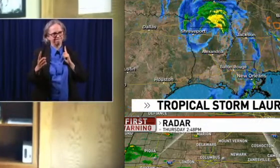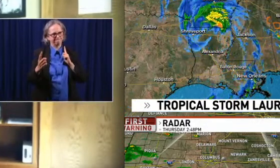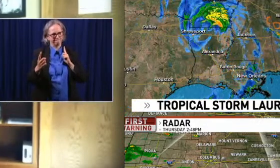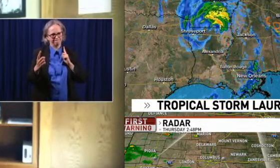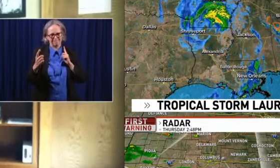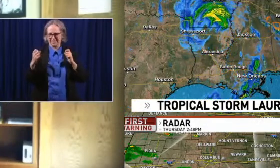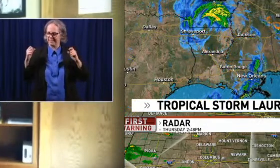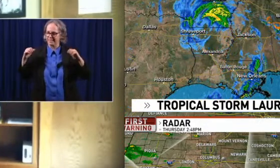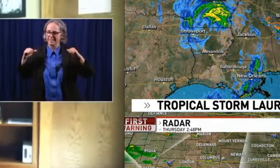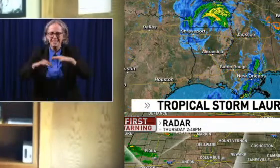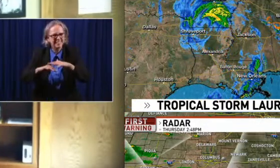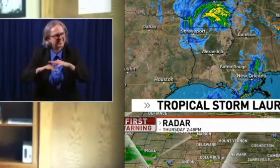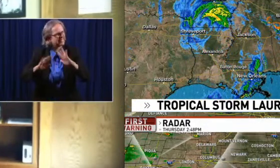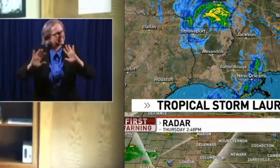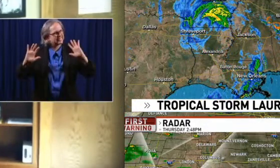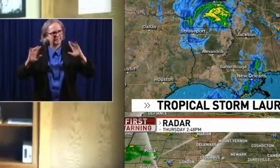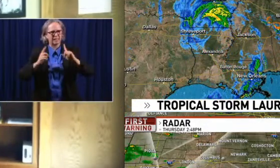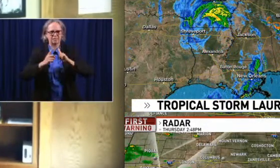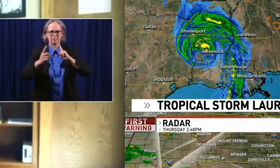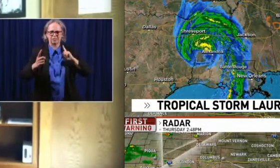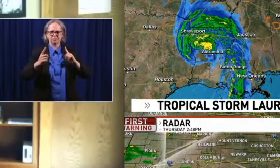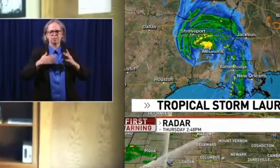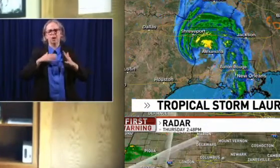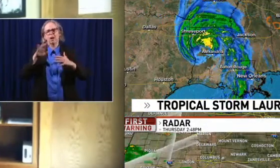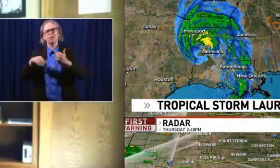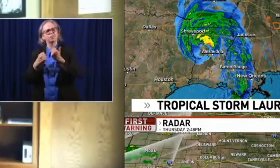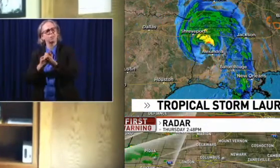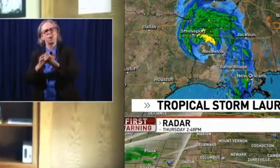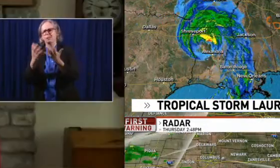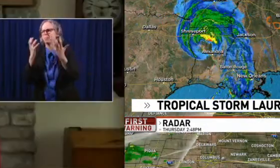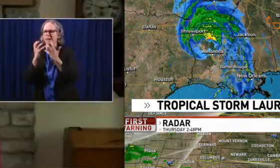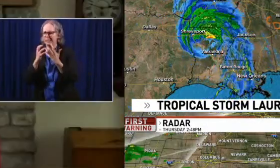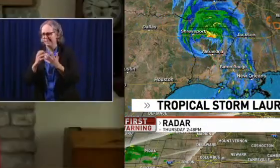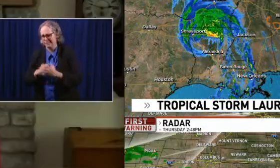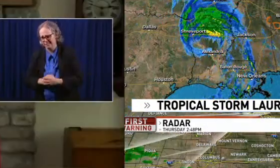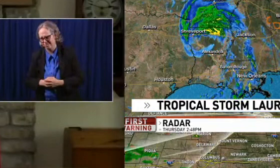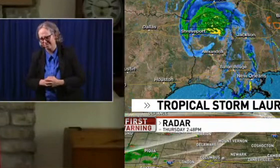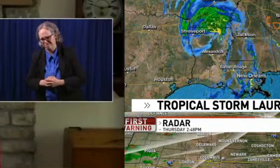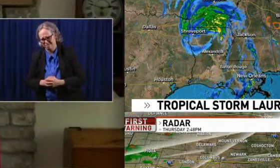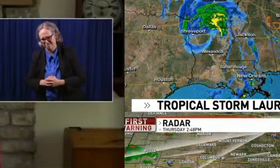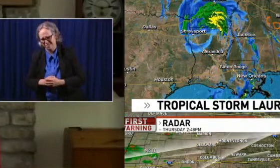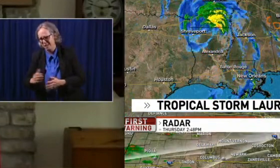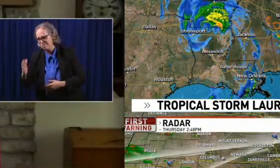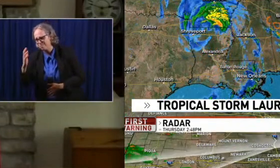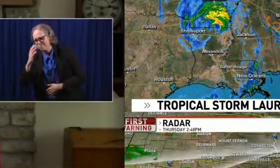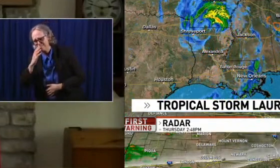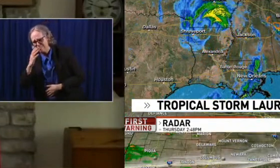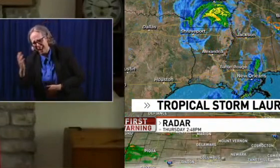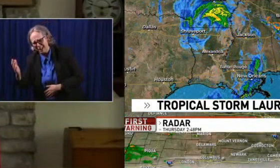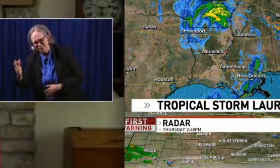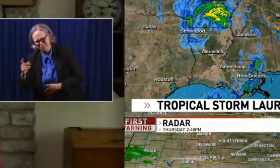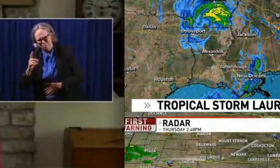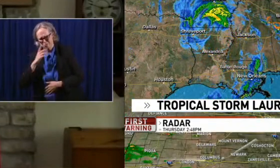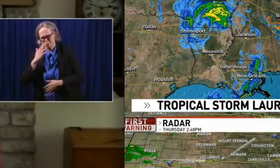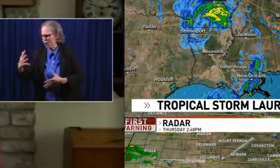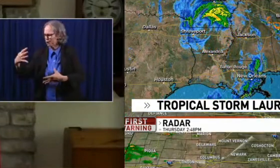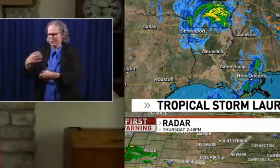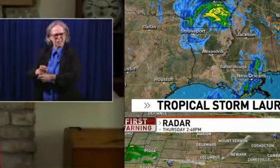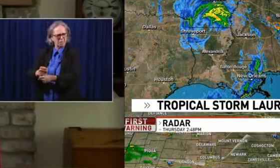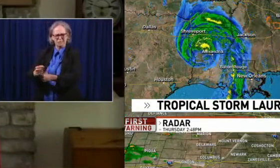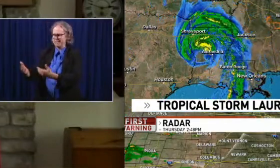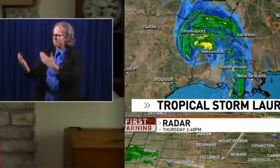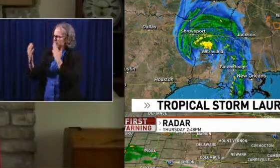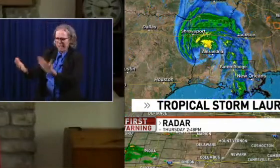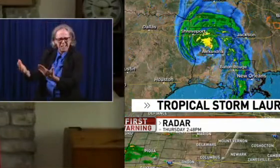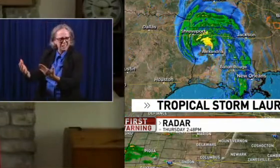we've gotten has been amazing. Mr. President, thank you very much for that a good summary. Talk to us a little bit about